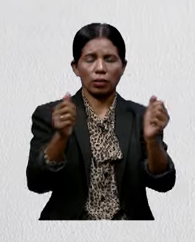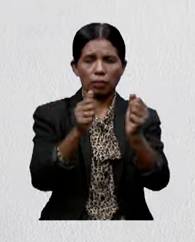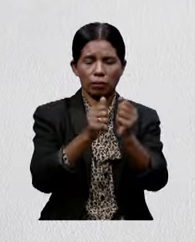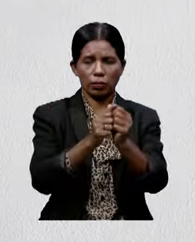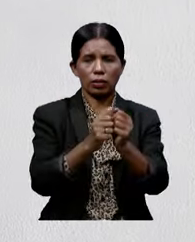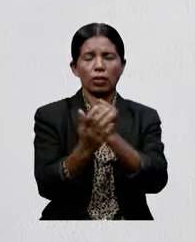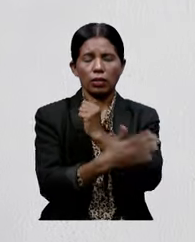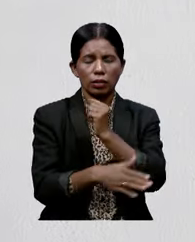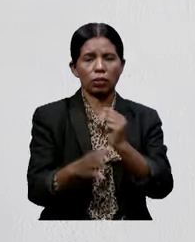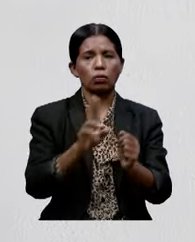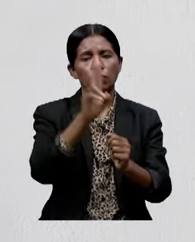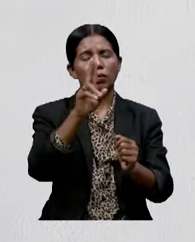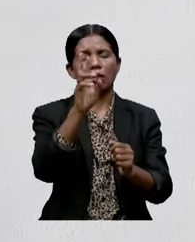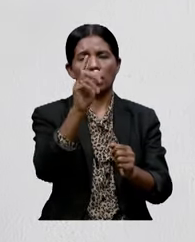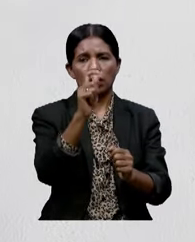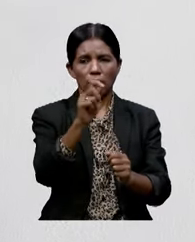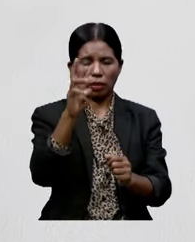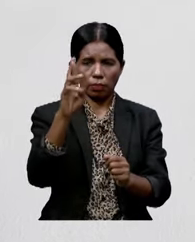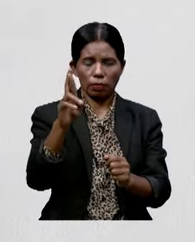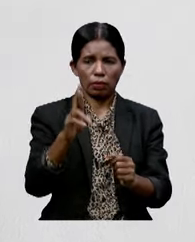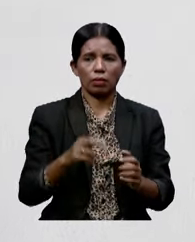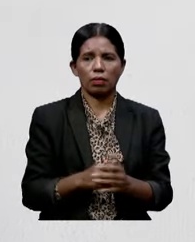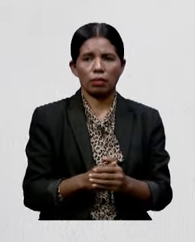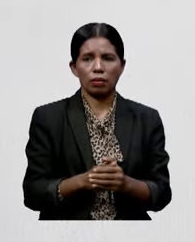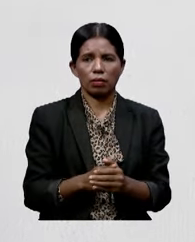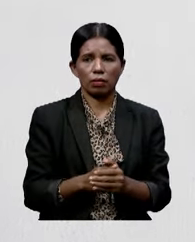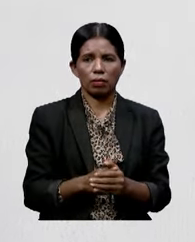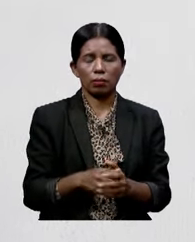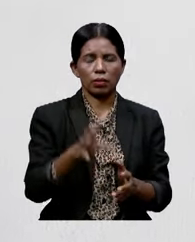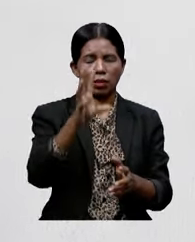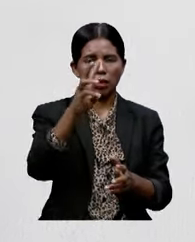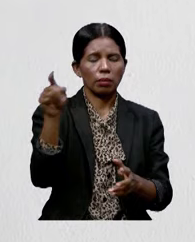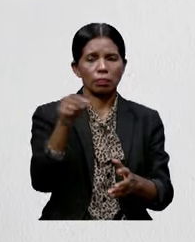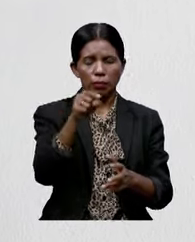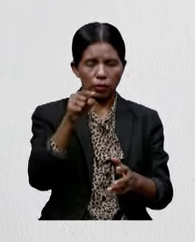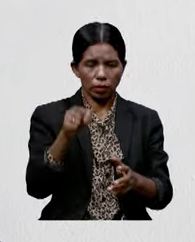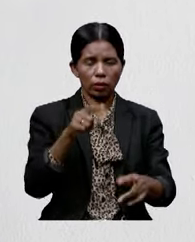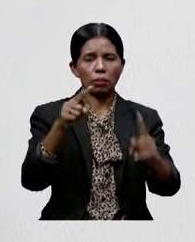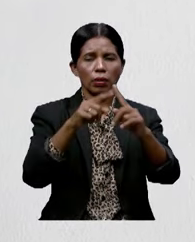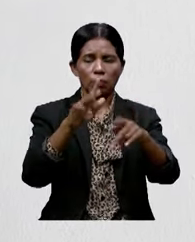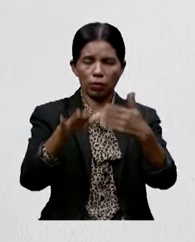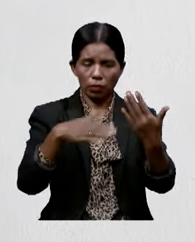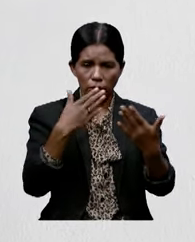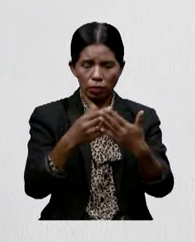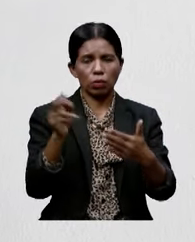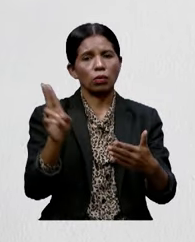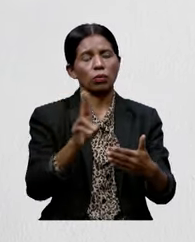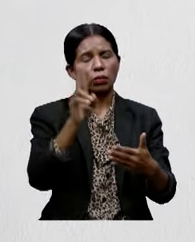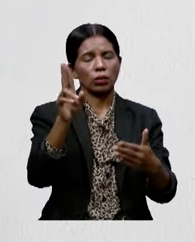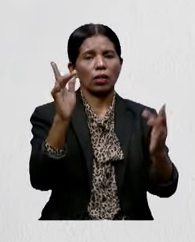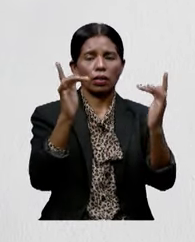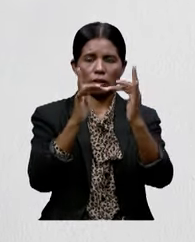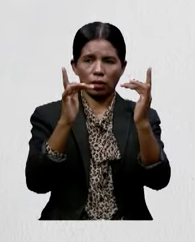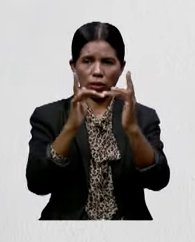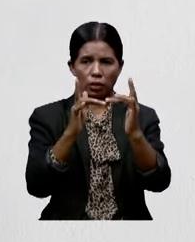coverage of Telemor is nearly 96% of the population. To have more people can access to the internet, there are